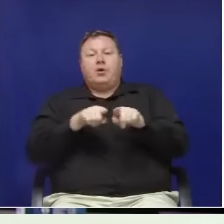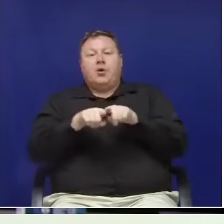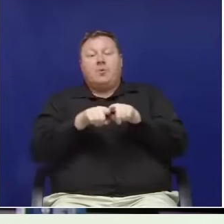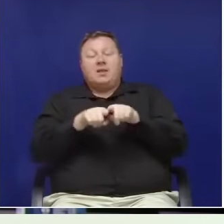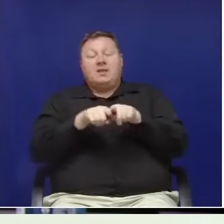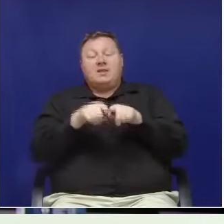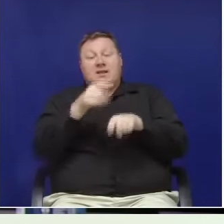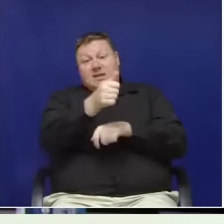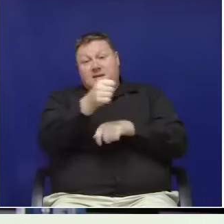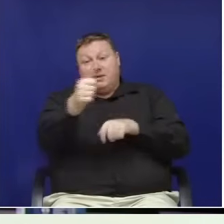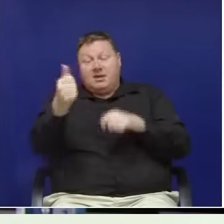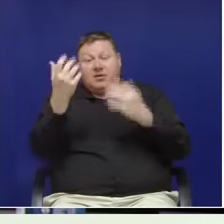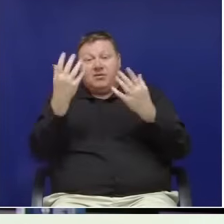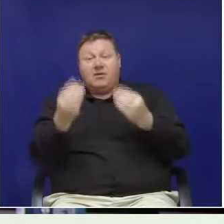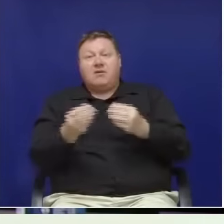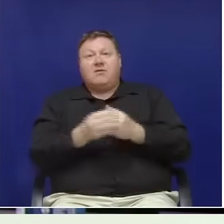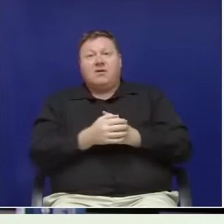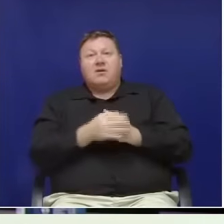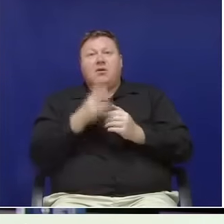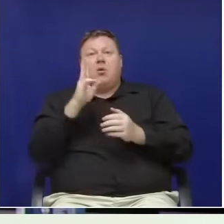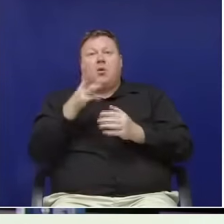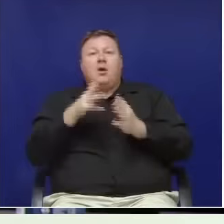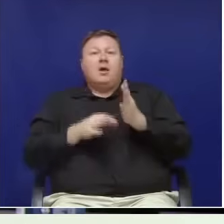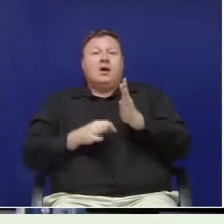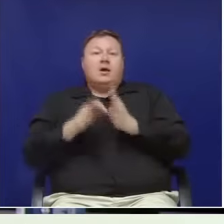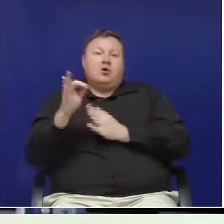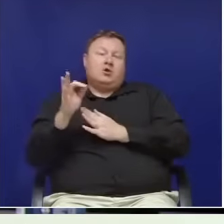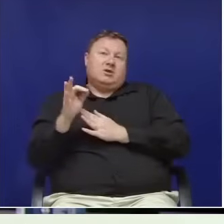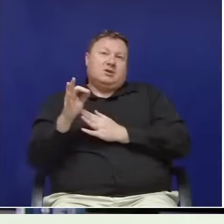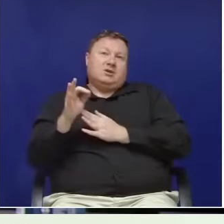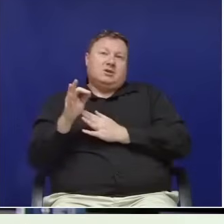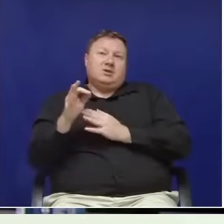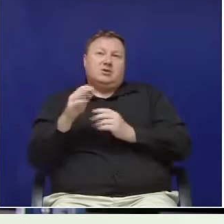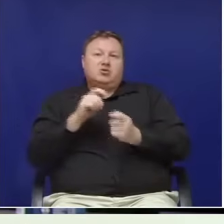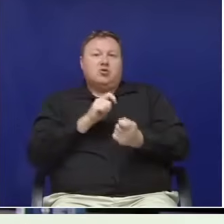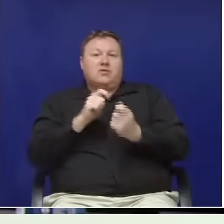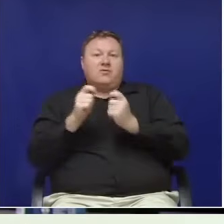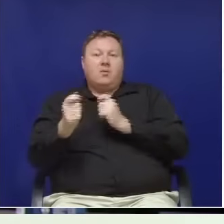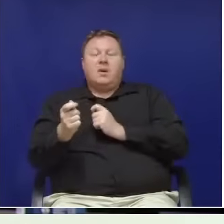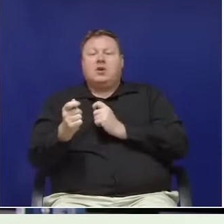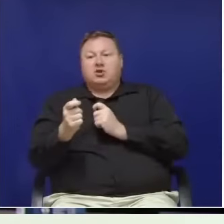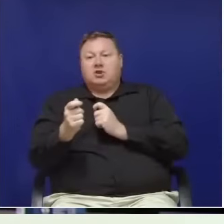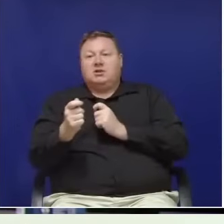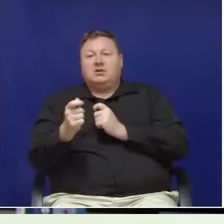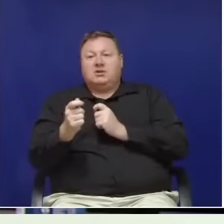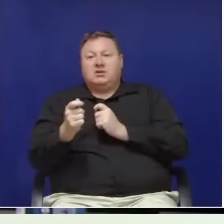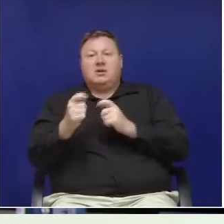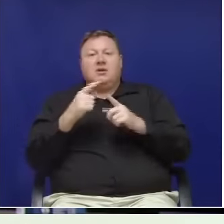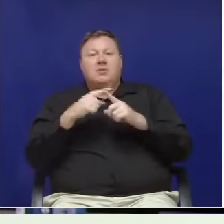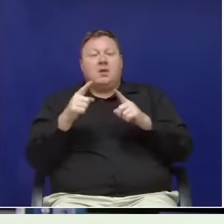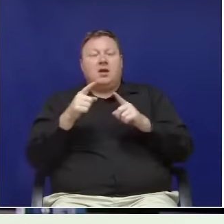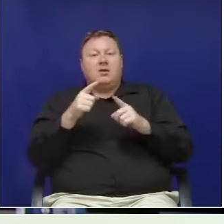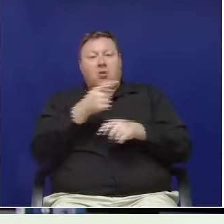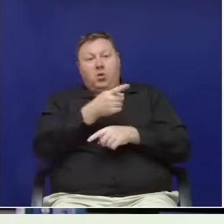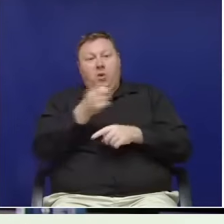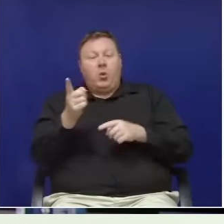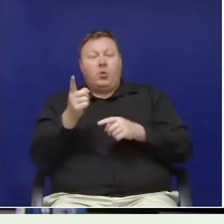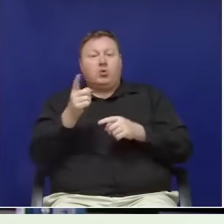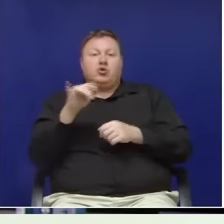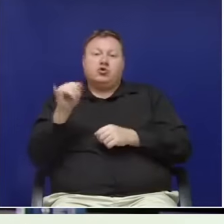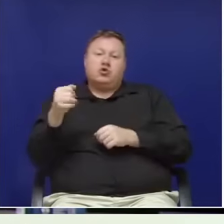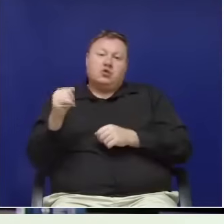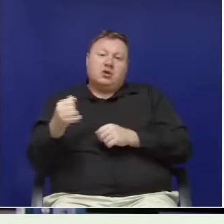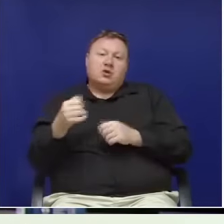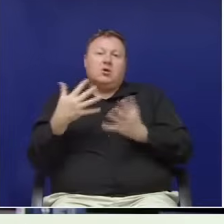themselves. We do believe that this will increase in terms of transformation, but also ensuring that those who are juniors or those who are